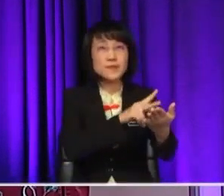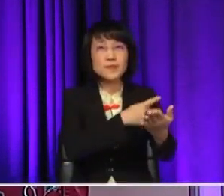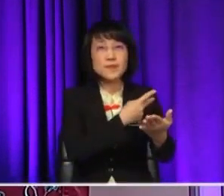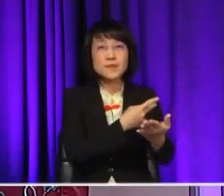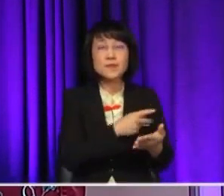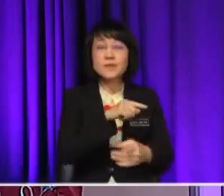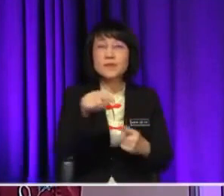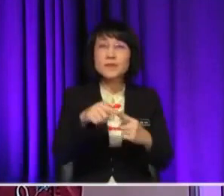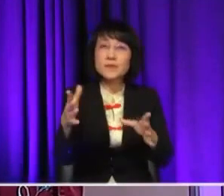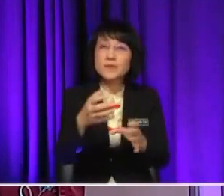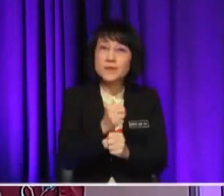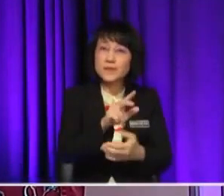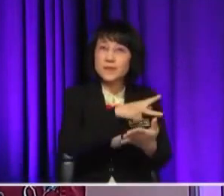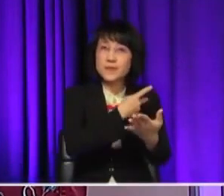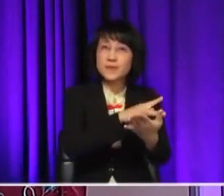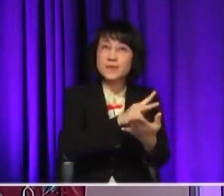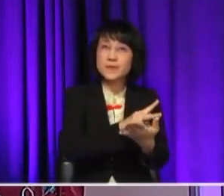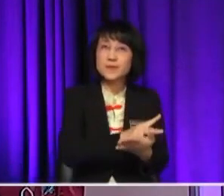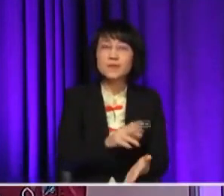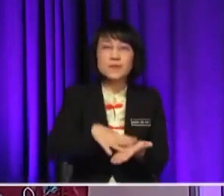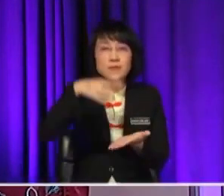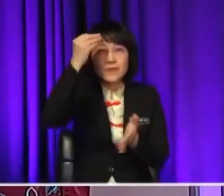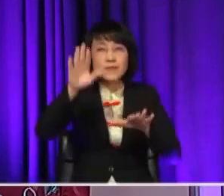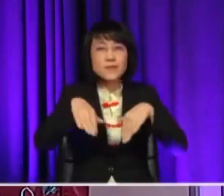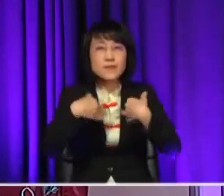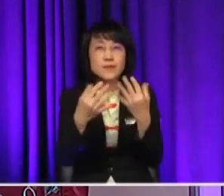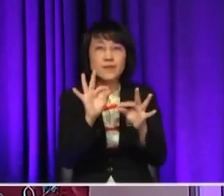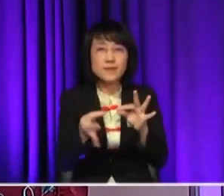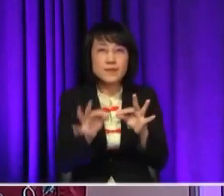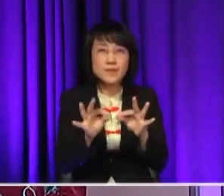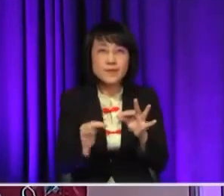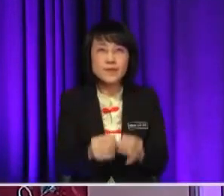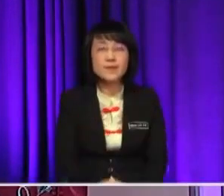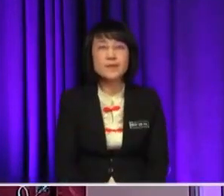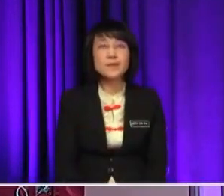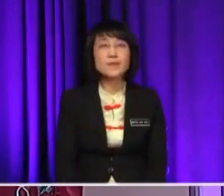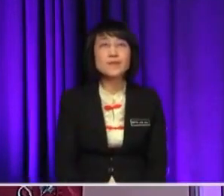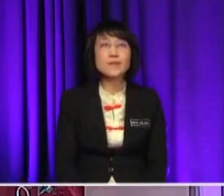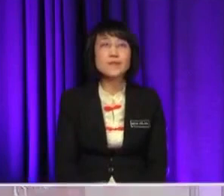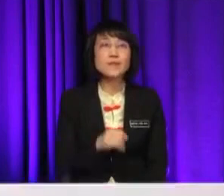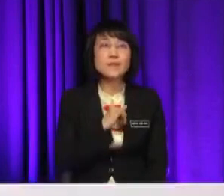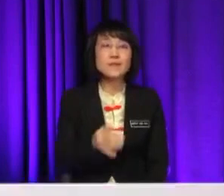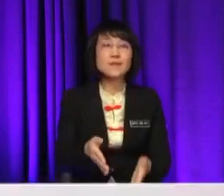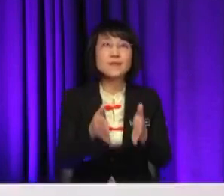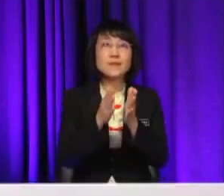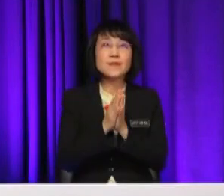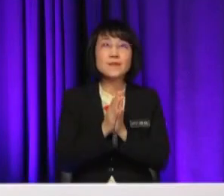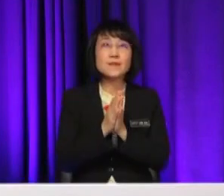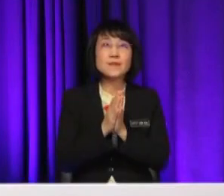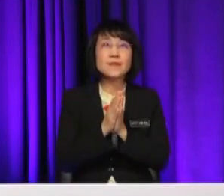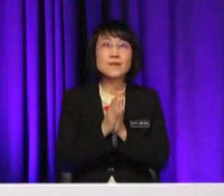of poetry is to know how to interpret it. Now, I'm going to ask my poetry geniuses up there